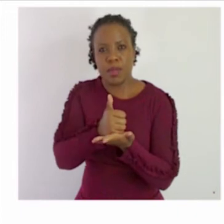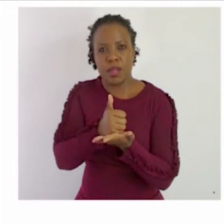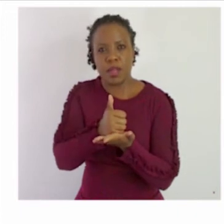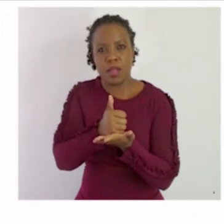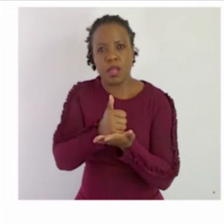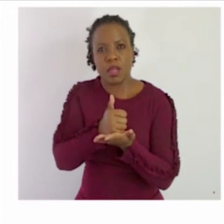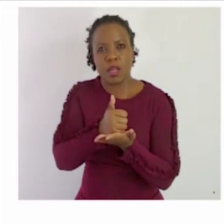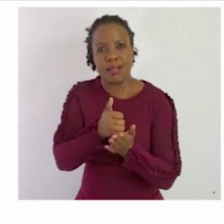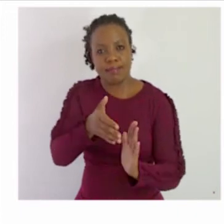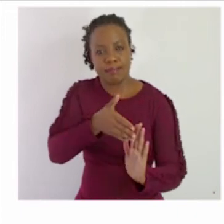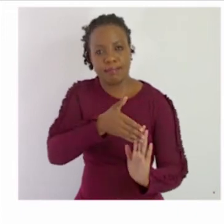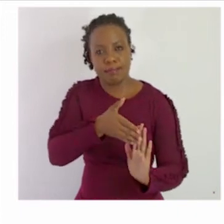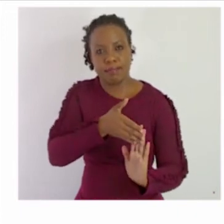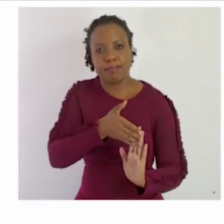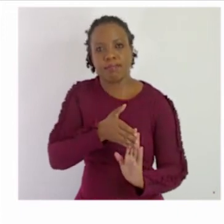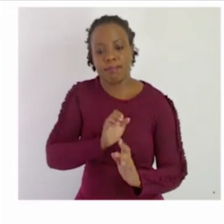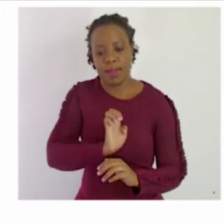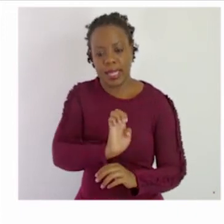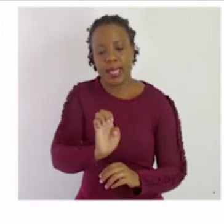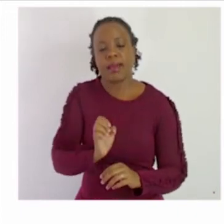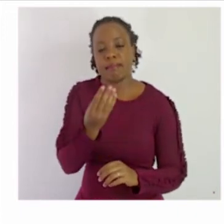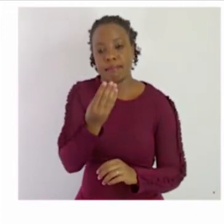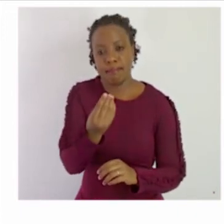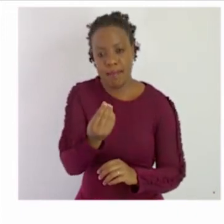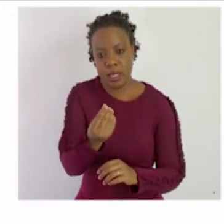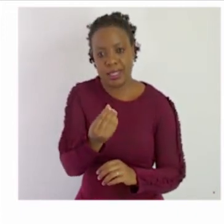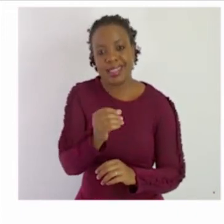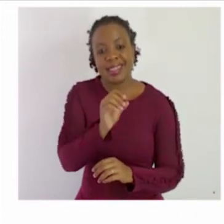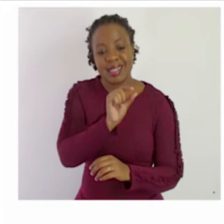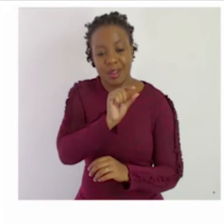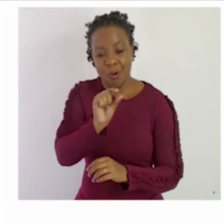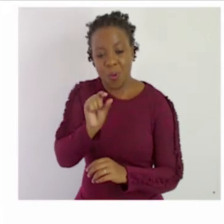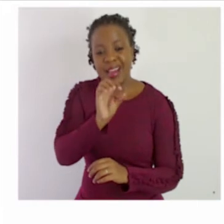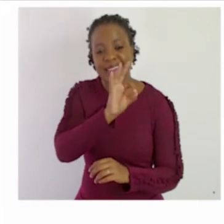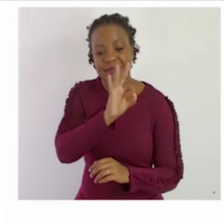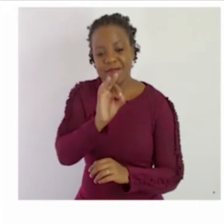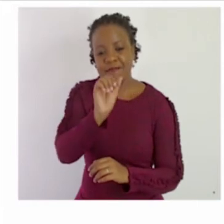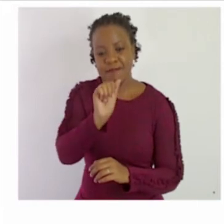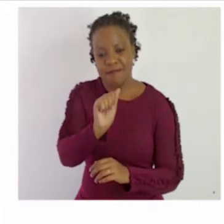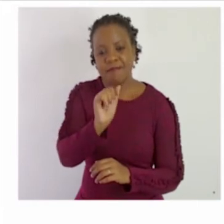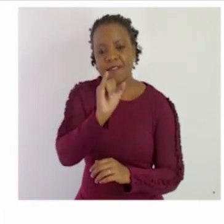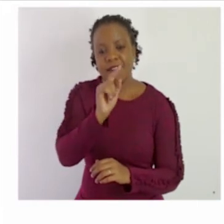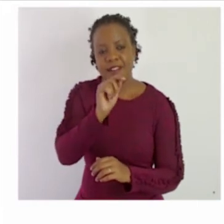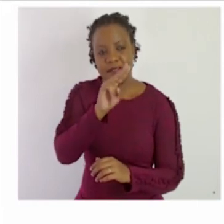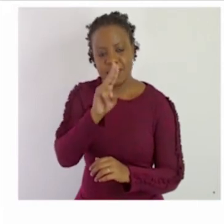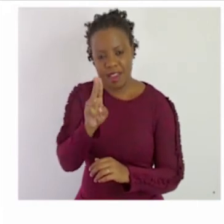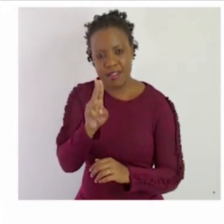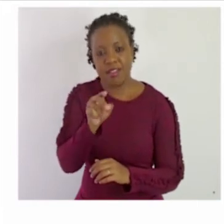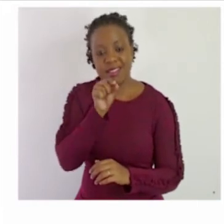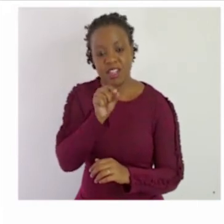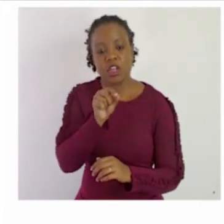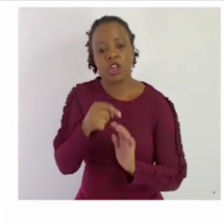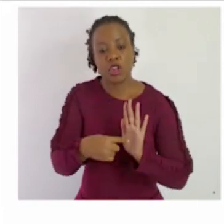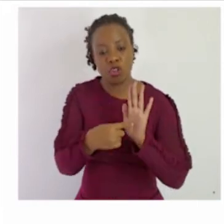keep their money. People have faith in banks, that is where they keep their money. Our abstract noun